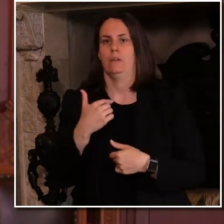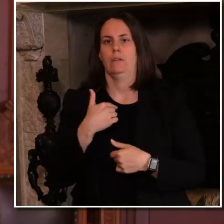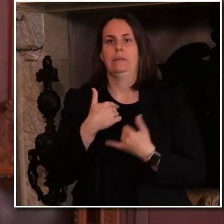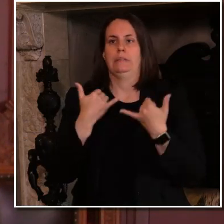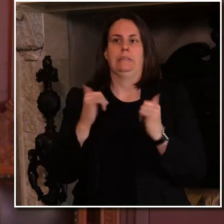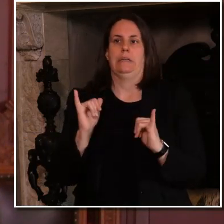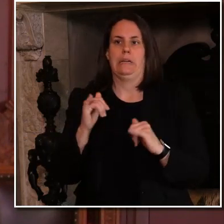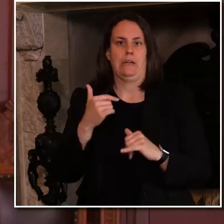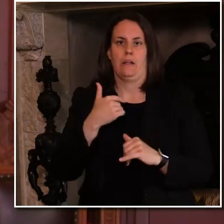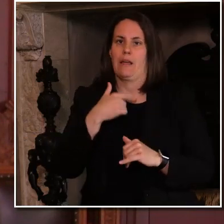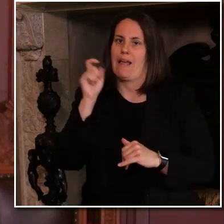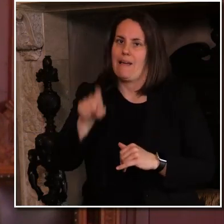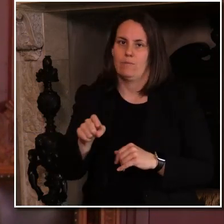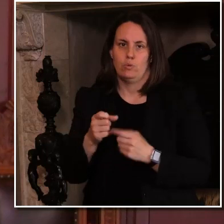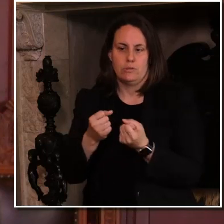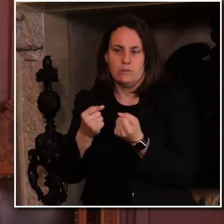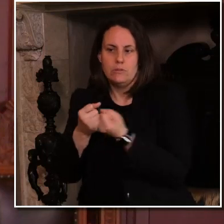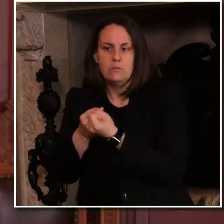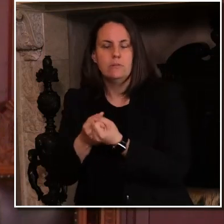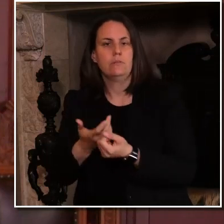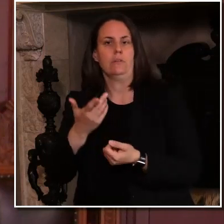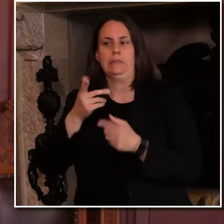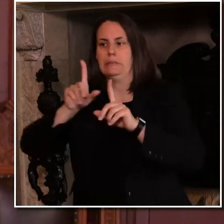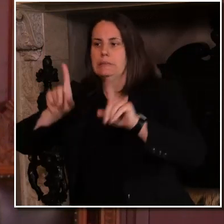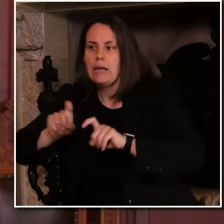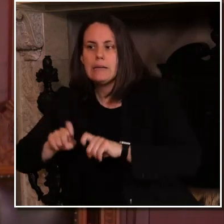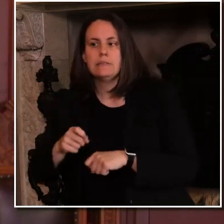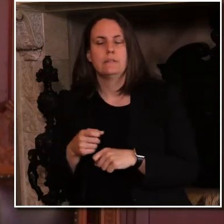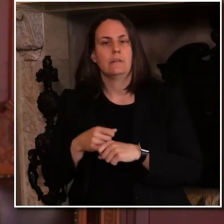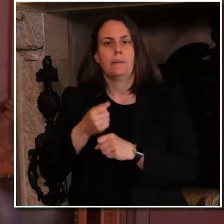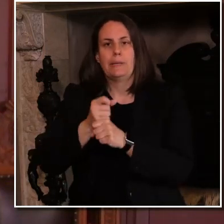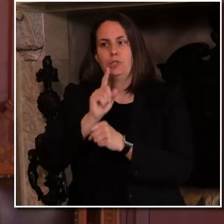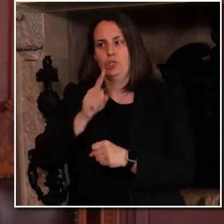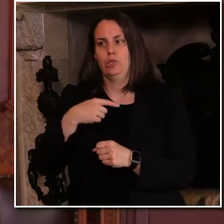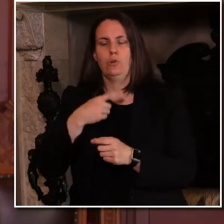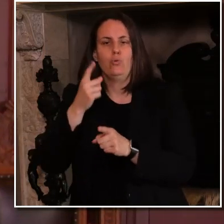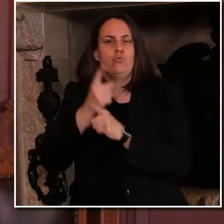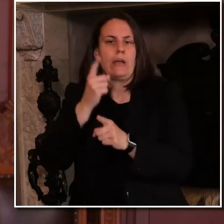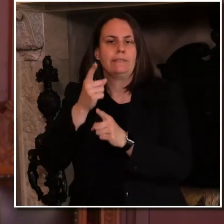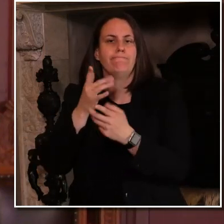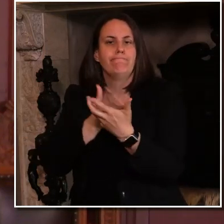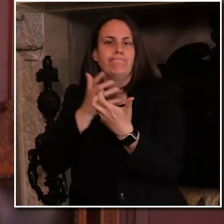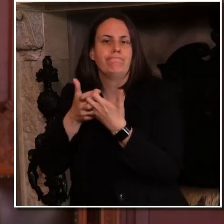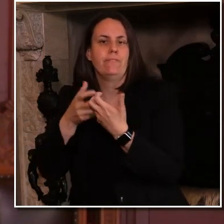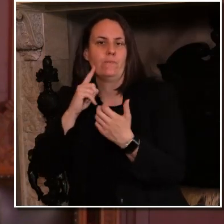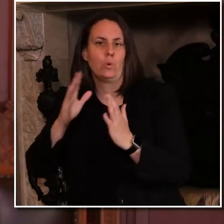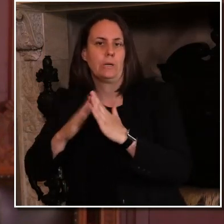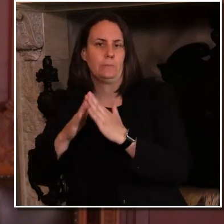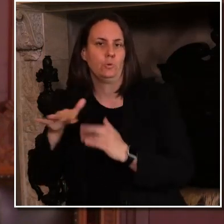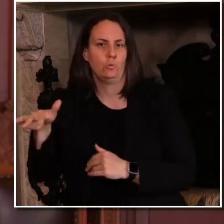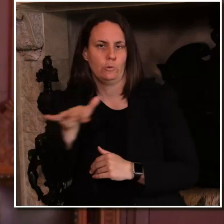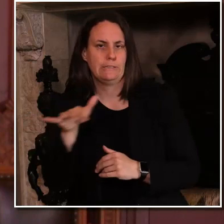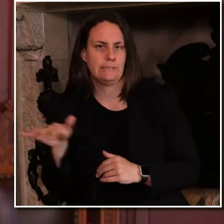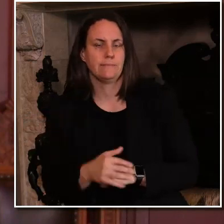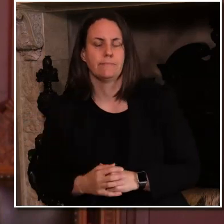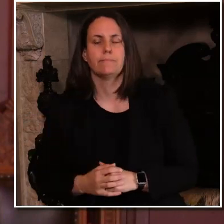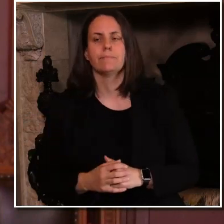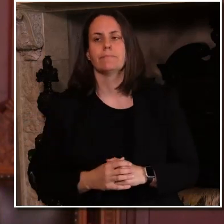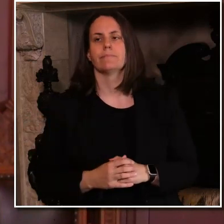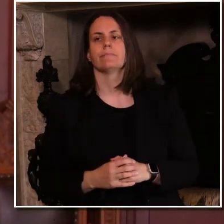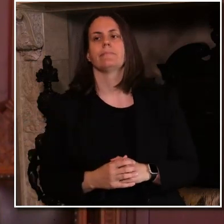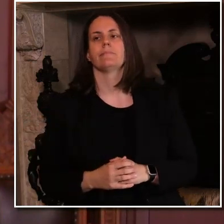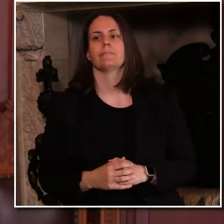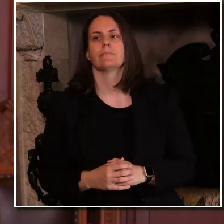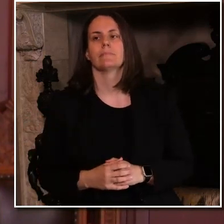done appropriately, culturally competently, and we are, you know, we have a group, we have a surge